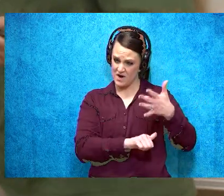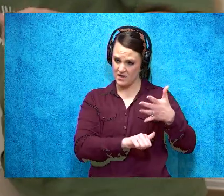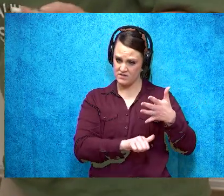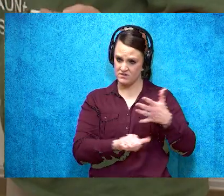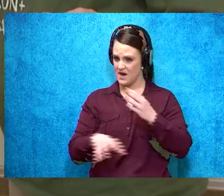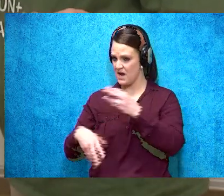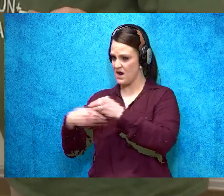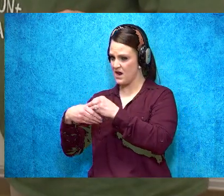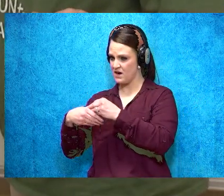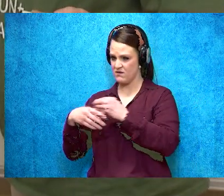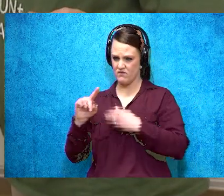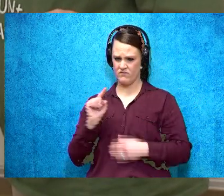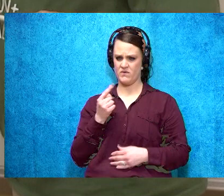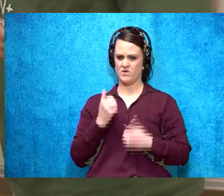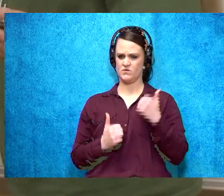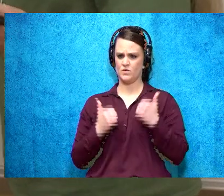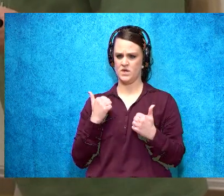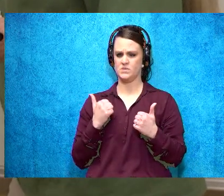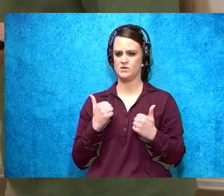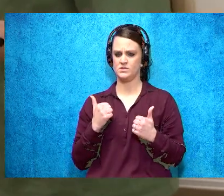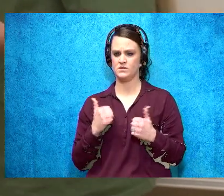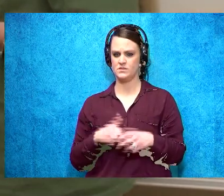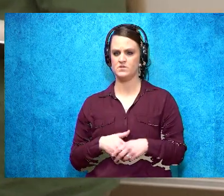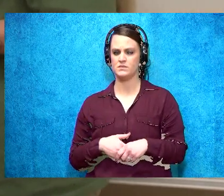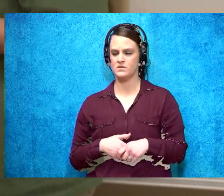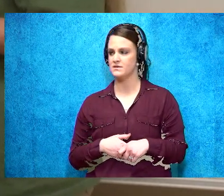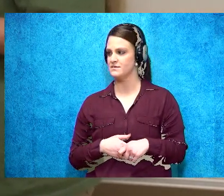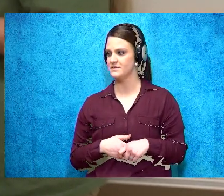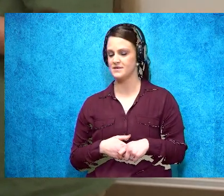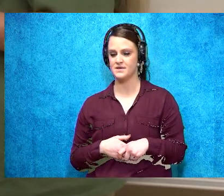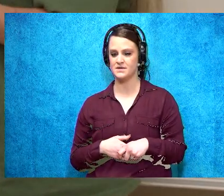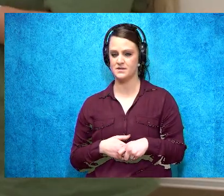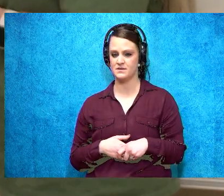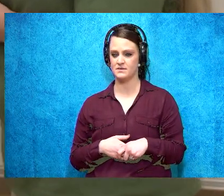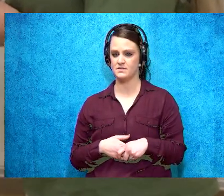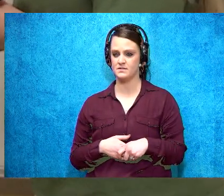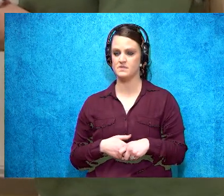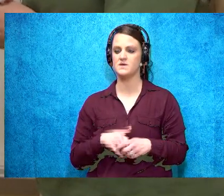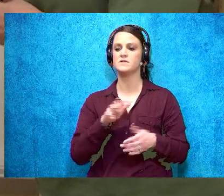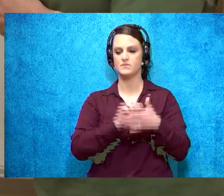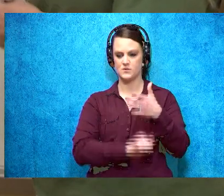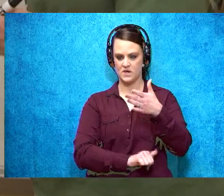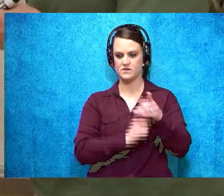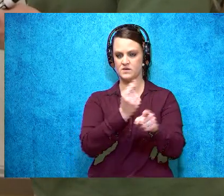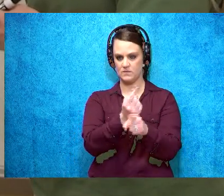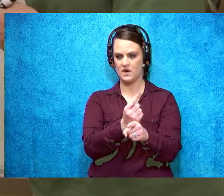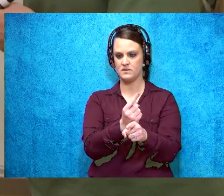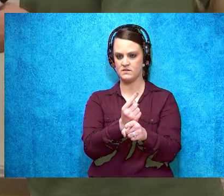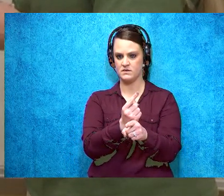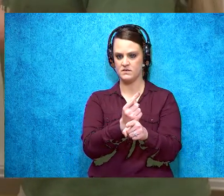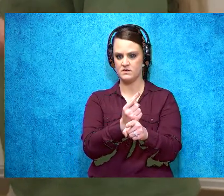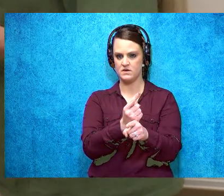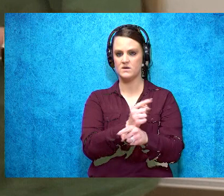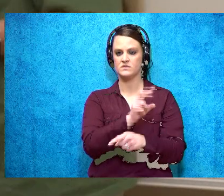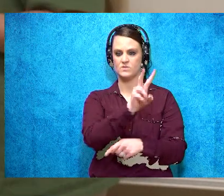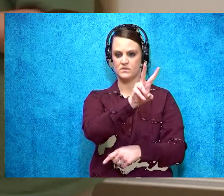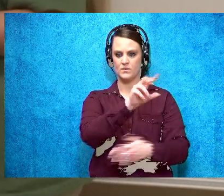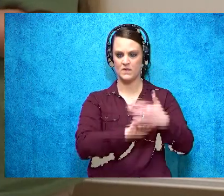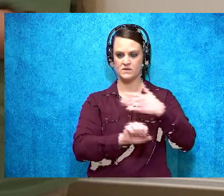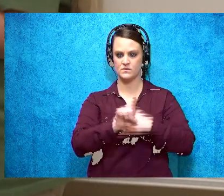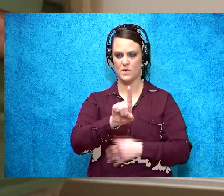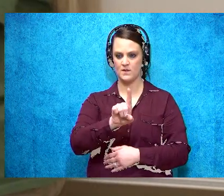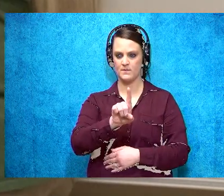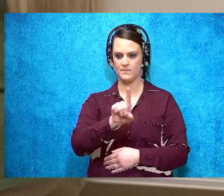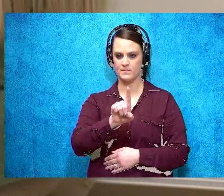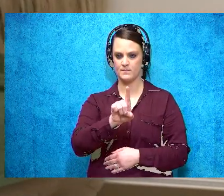do we add? Which one comes first? Subtraction comes first, so I have to subtract. 2